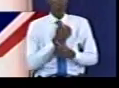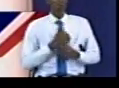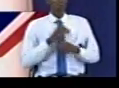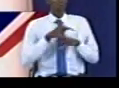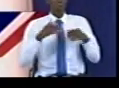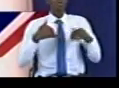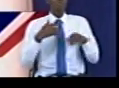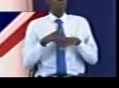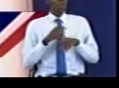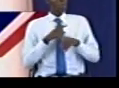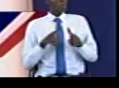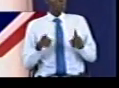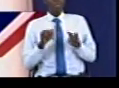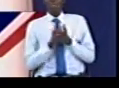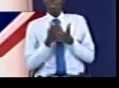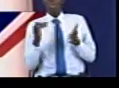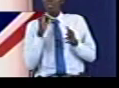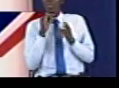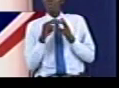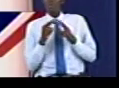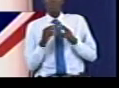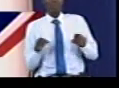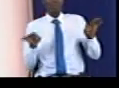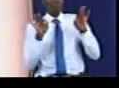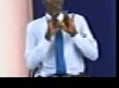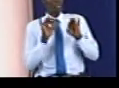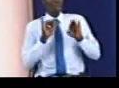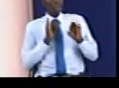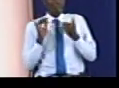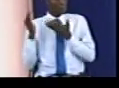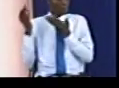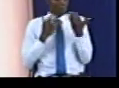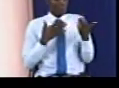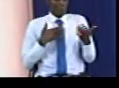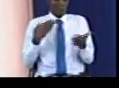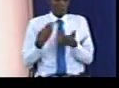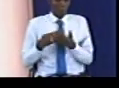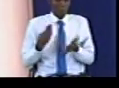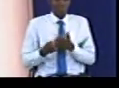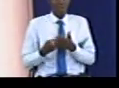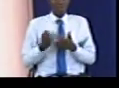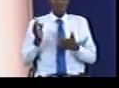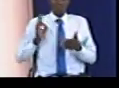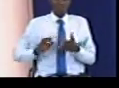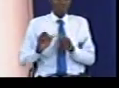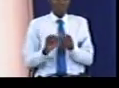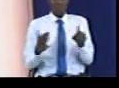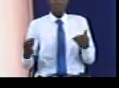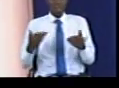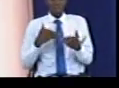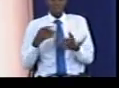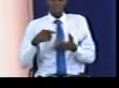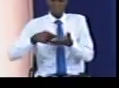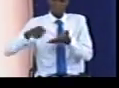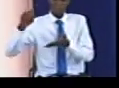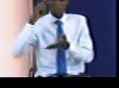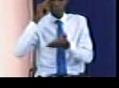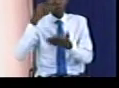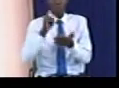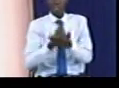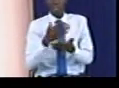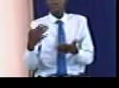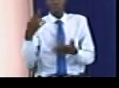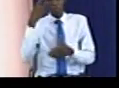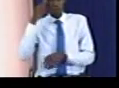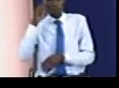that thing is so precious, and I brought all my income, all my everything I've got, and I paid for that thing on your behalf.